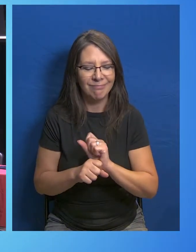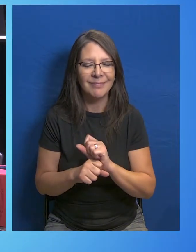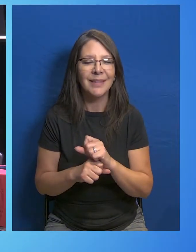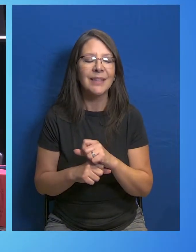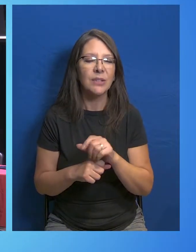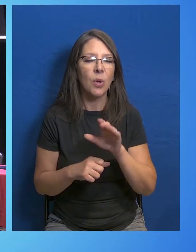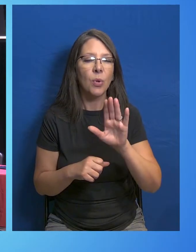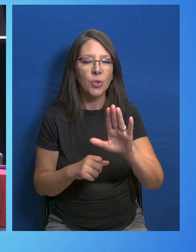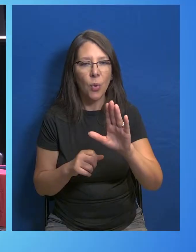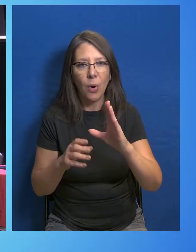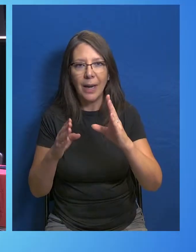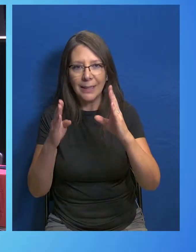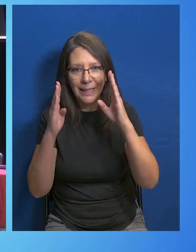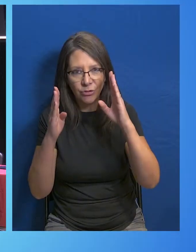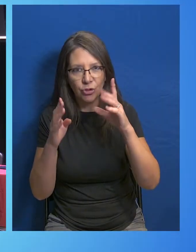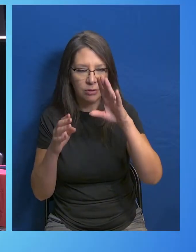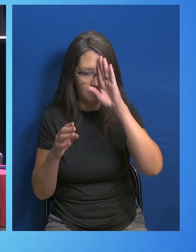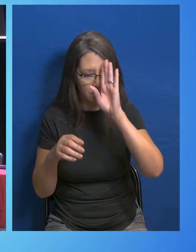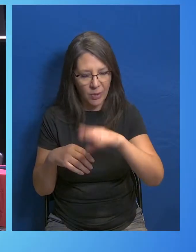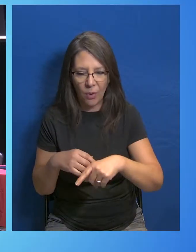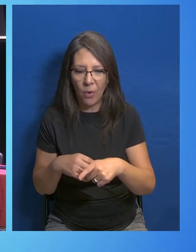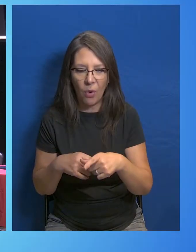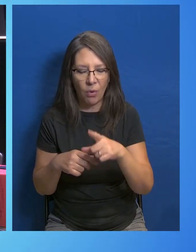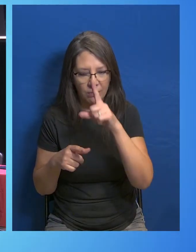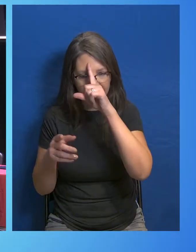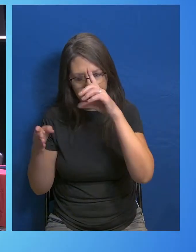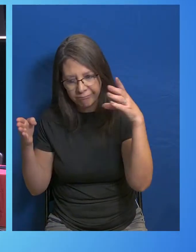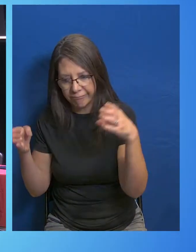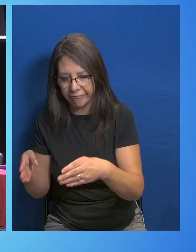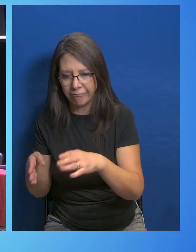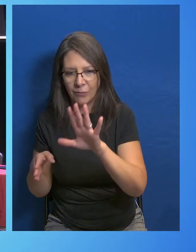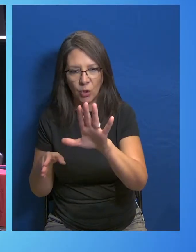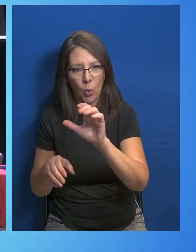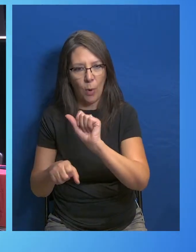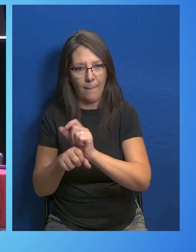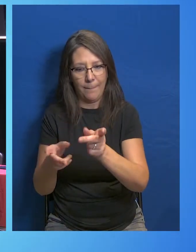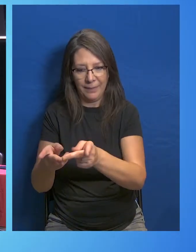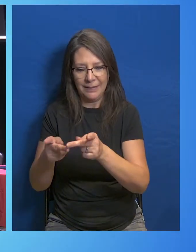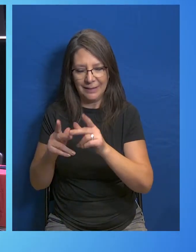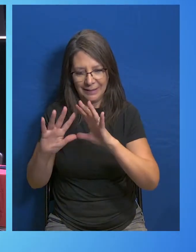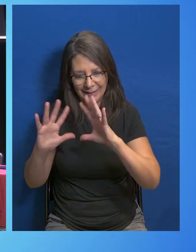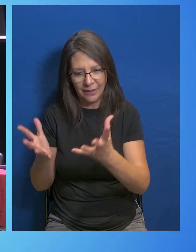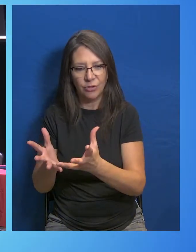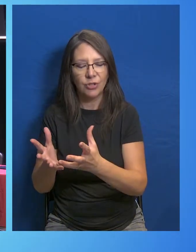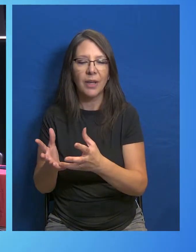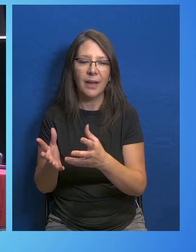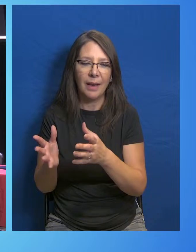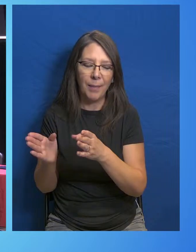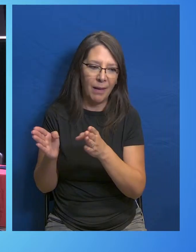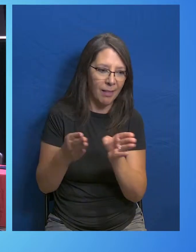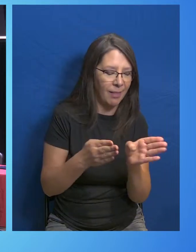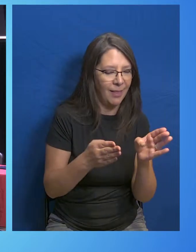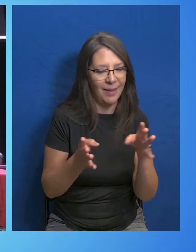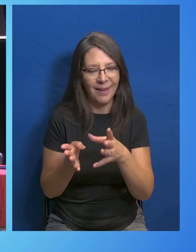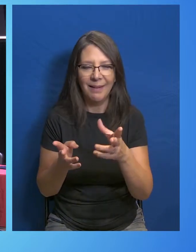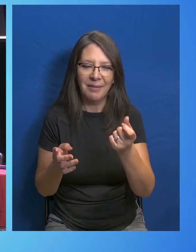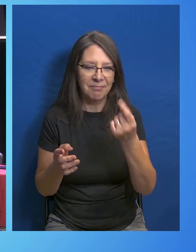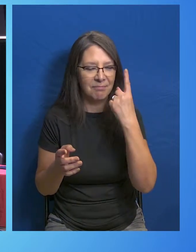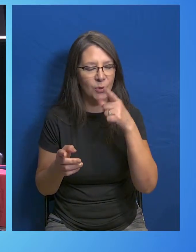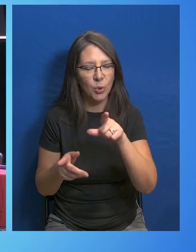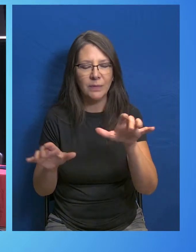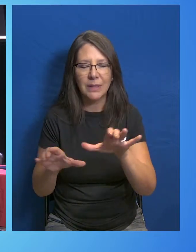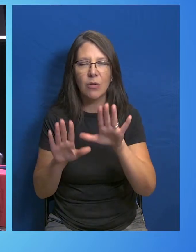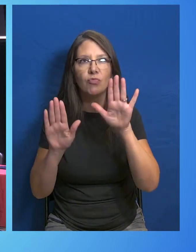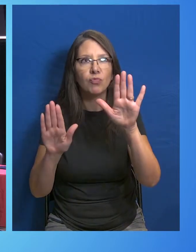attention has been very divided between all that is encompassed in your position, and I think that you've done an incredible job